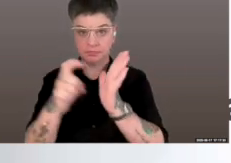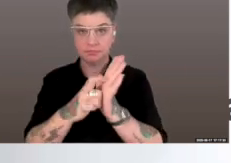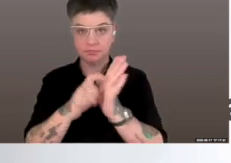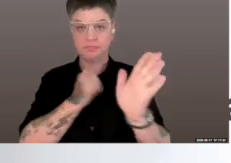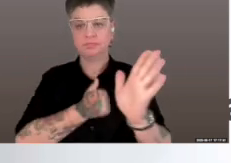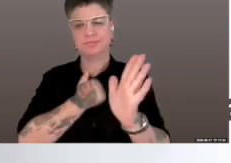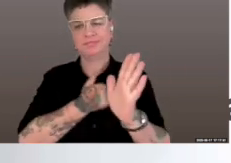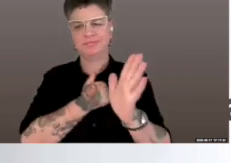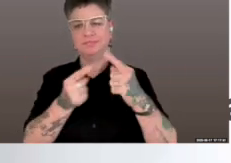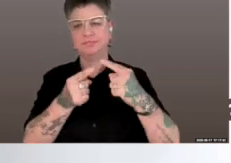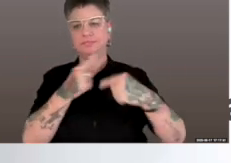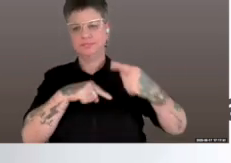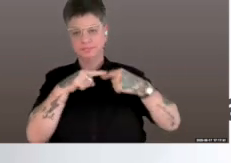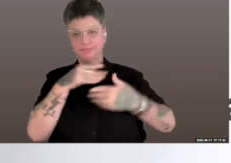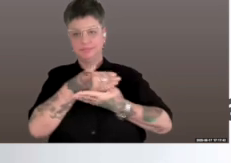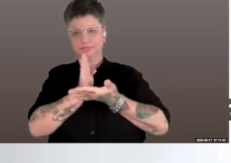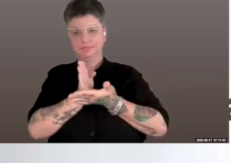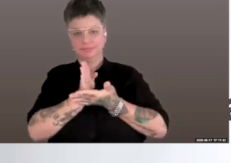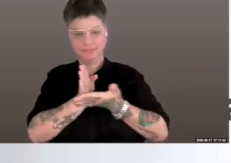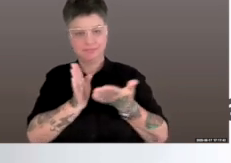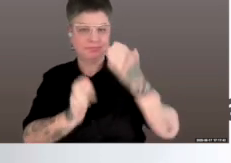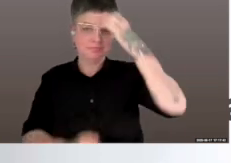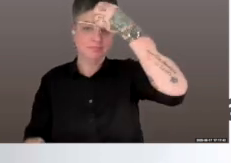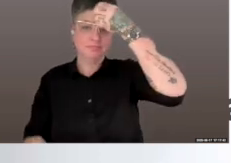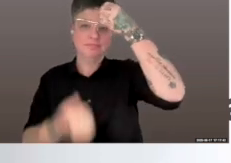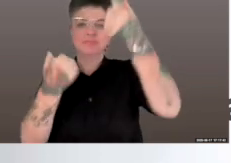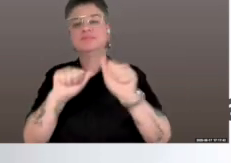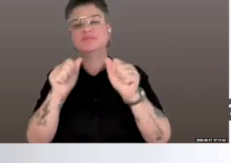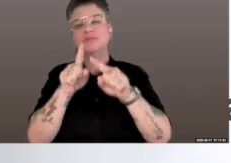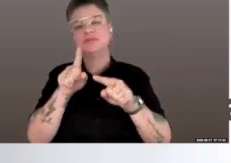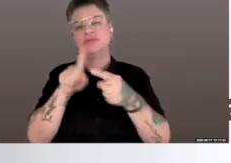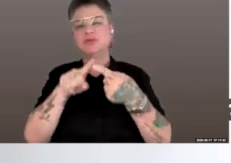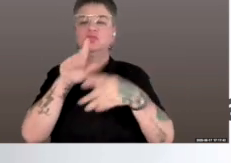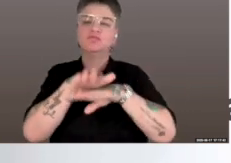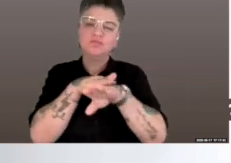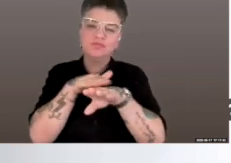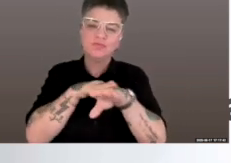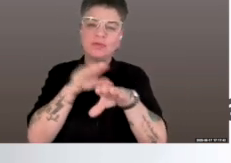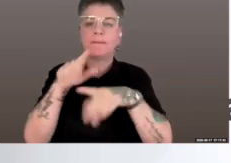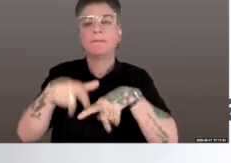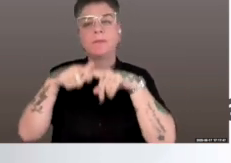District, and this is for their respective Clean Cars for All programs.